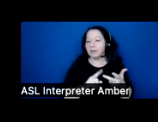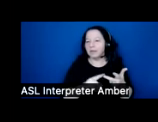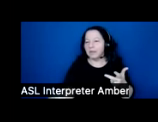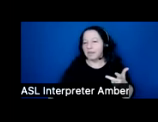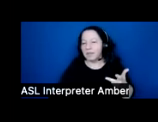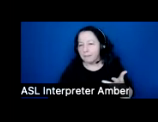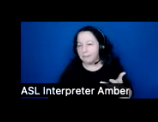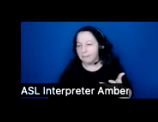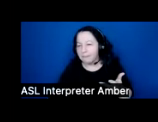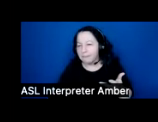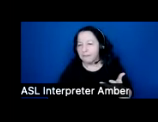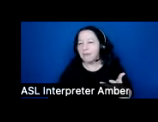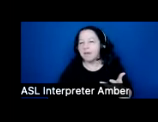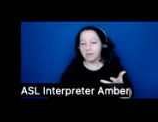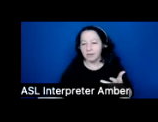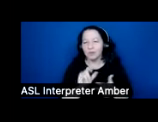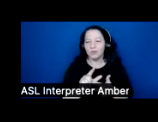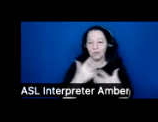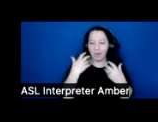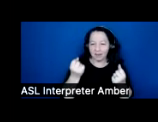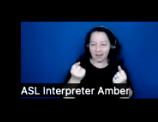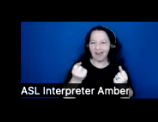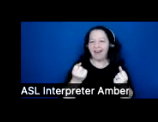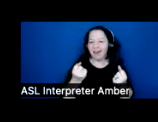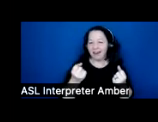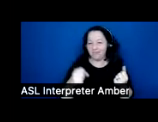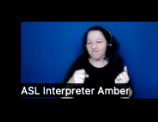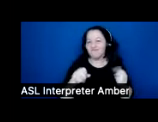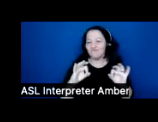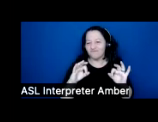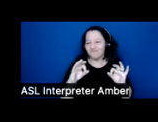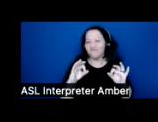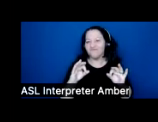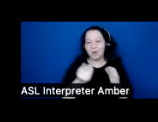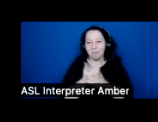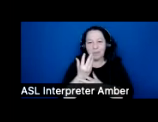And we have some soil health. I love that. Plant medicine